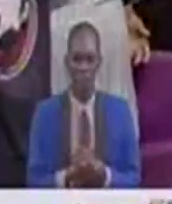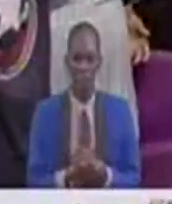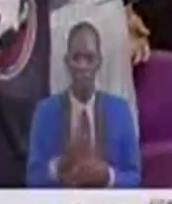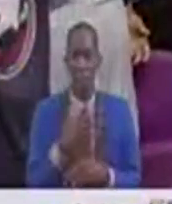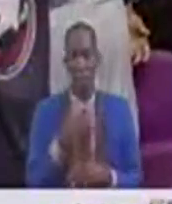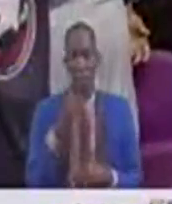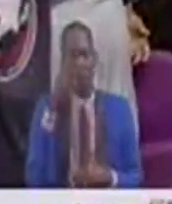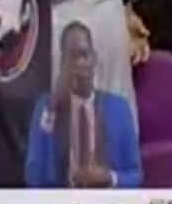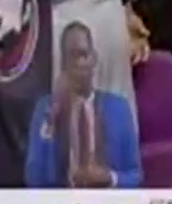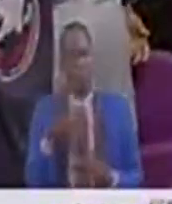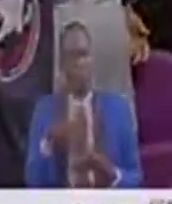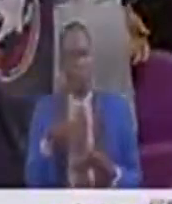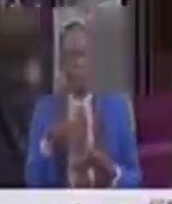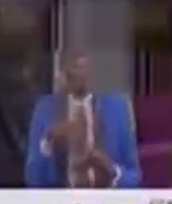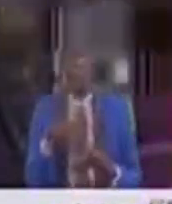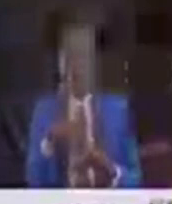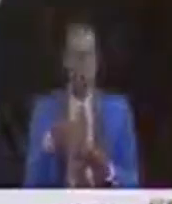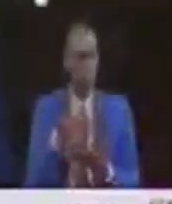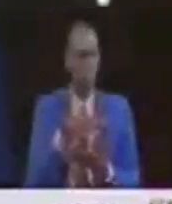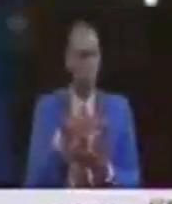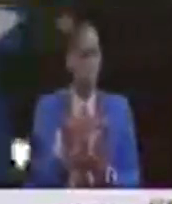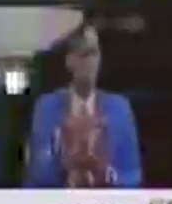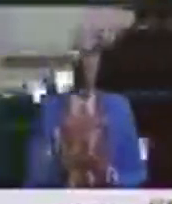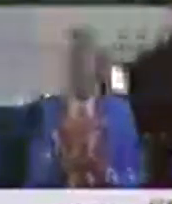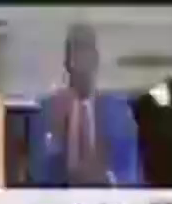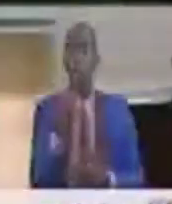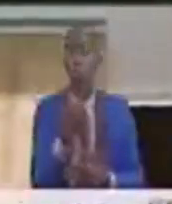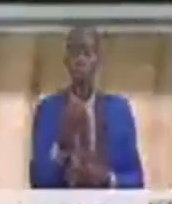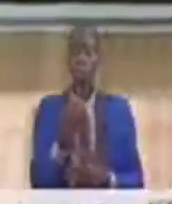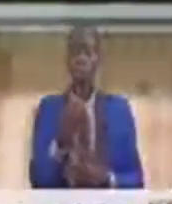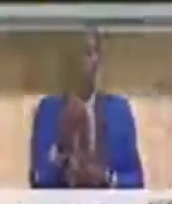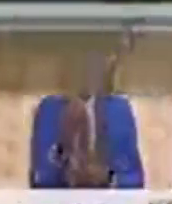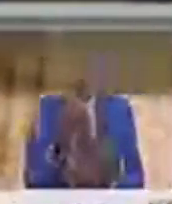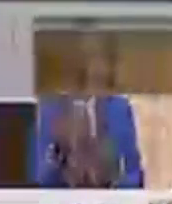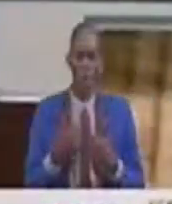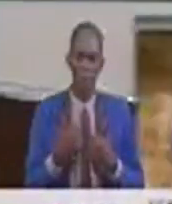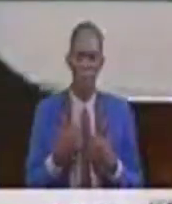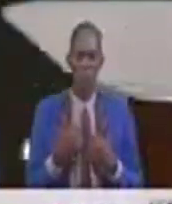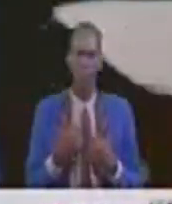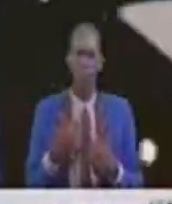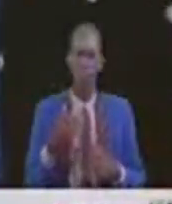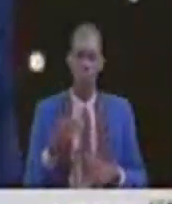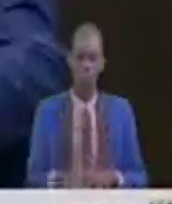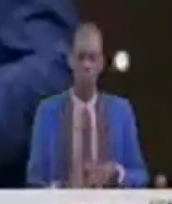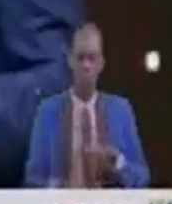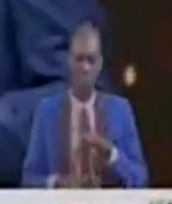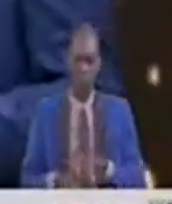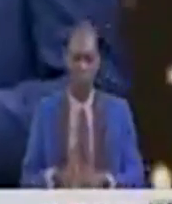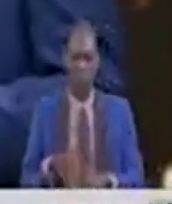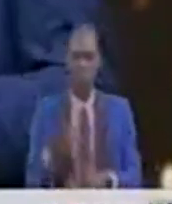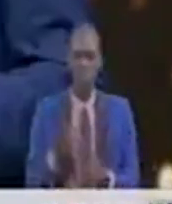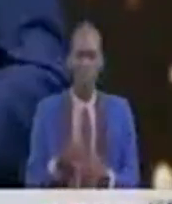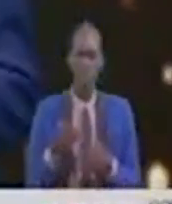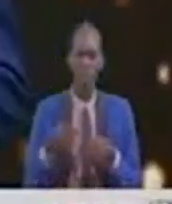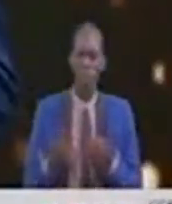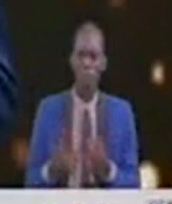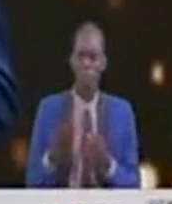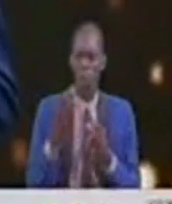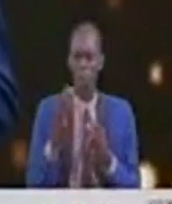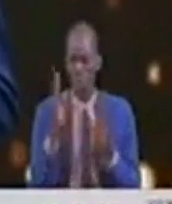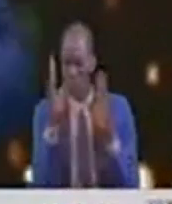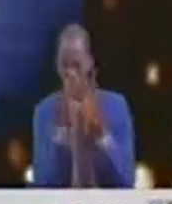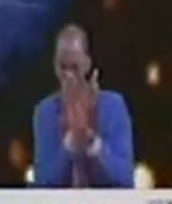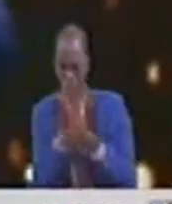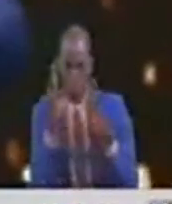for those who have trod the path of hide and seek for such a long